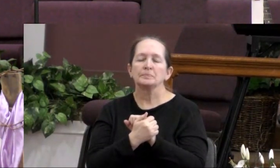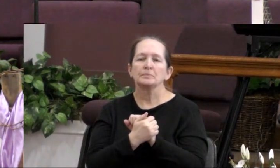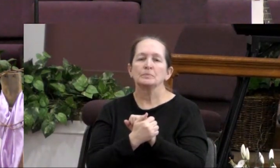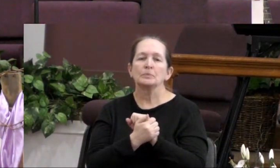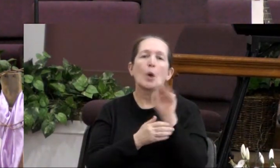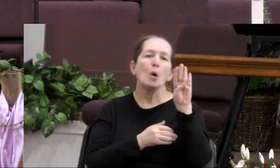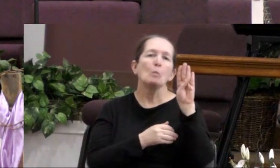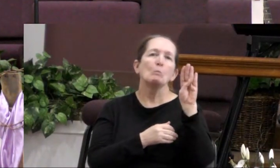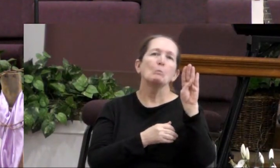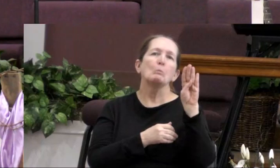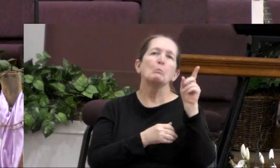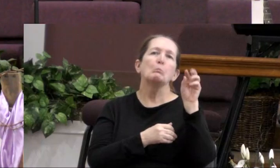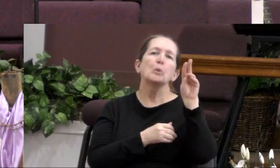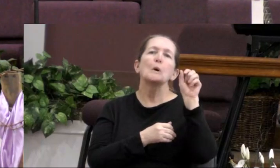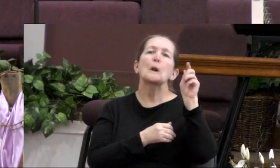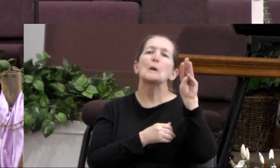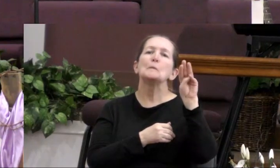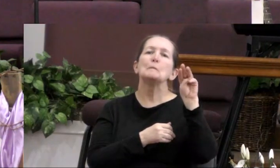Bartimaeus